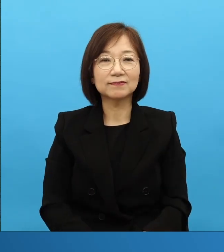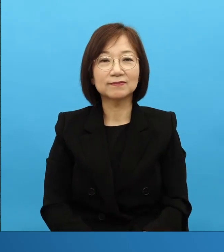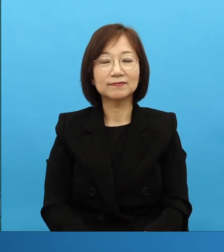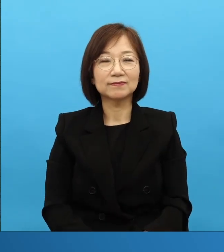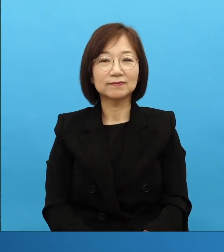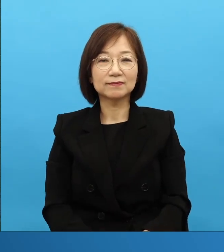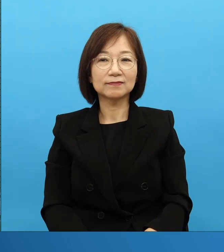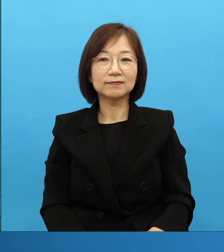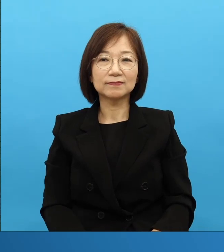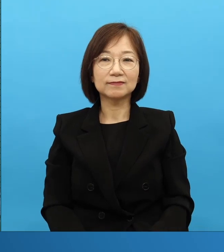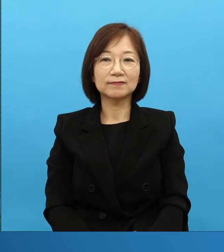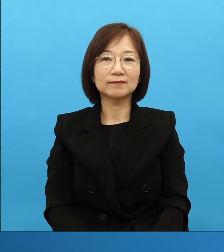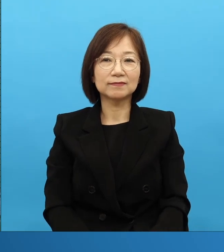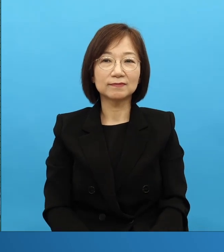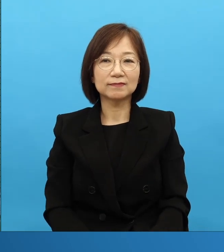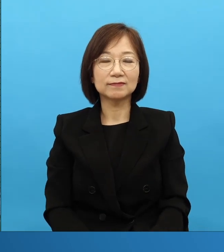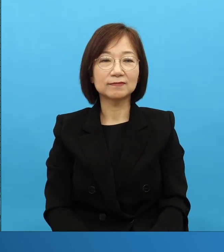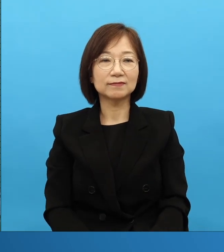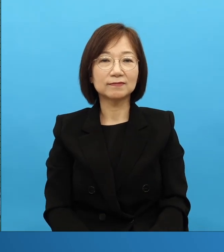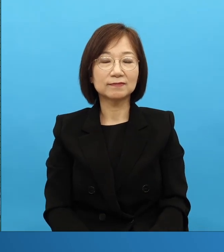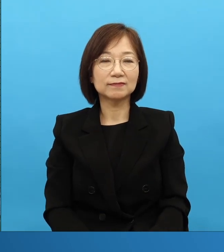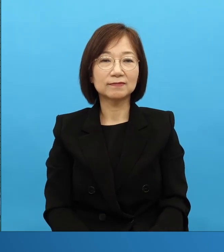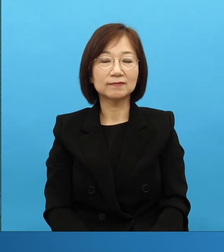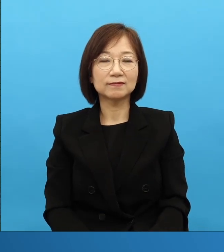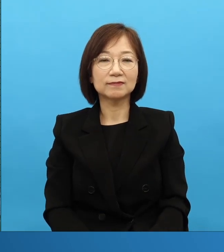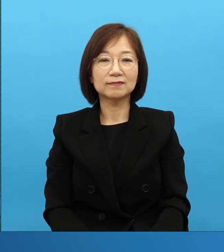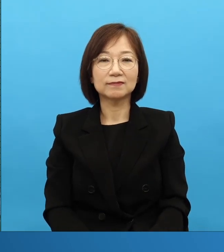number 430 and give our prepared offering.